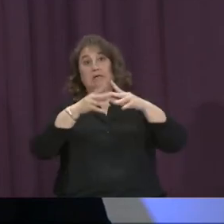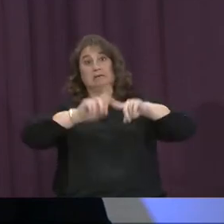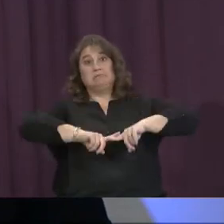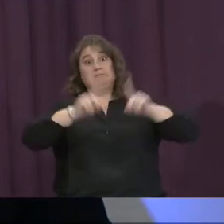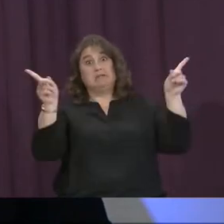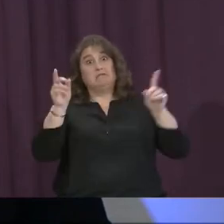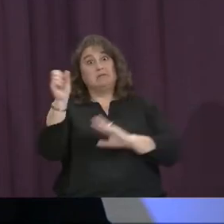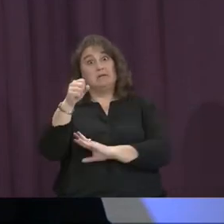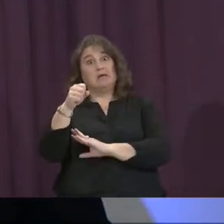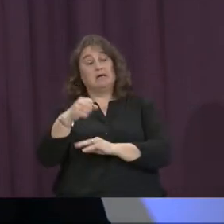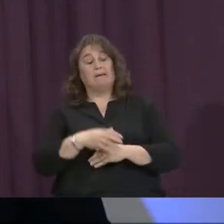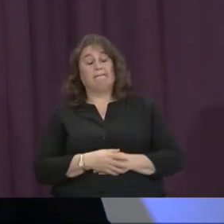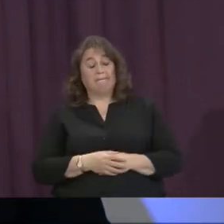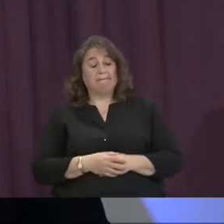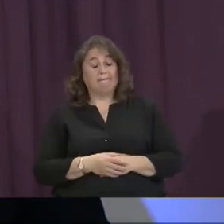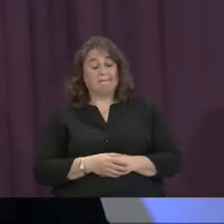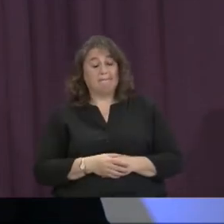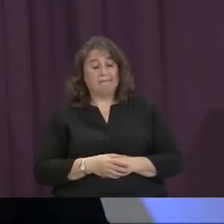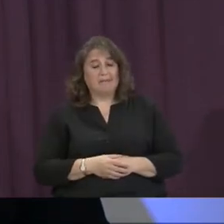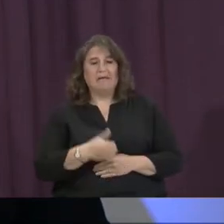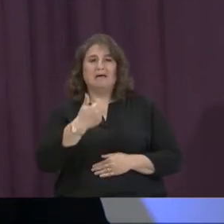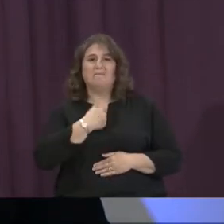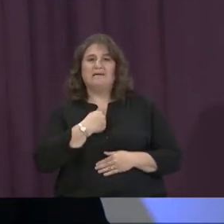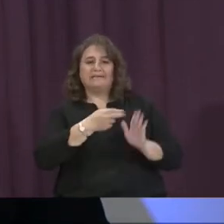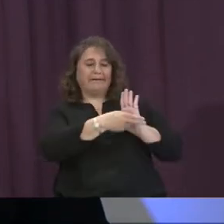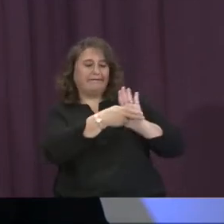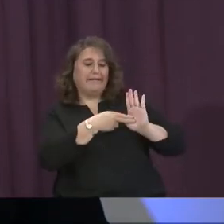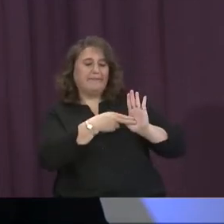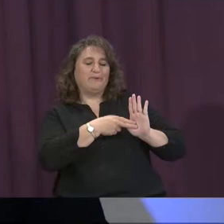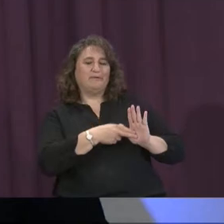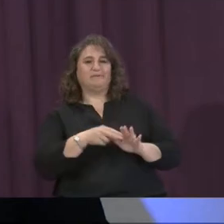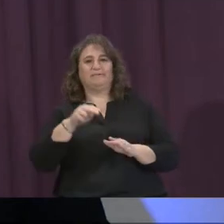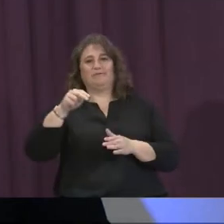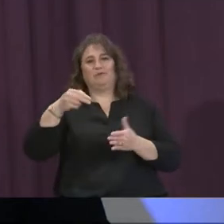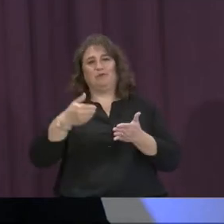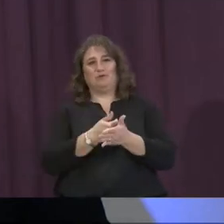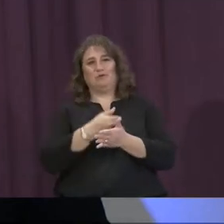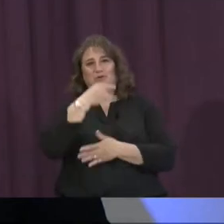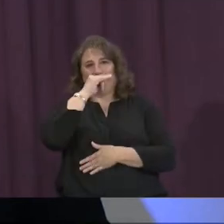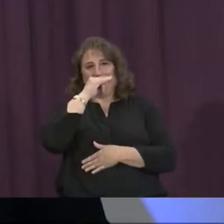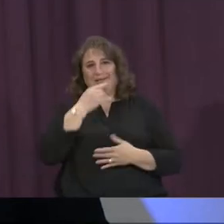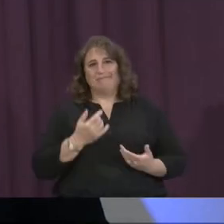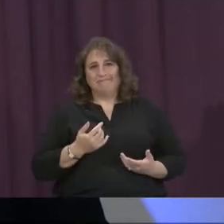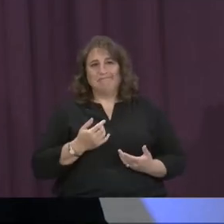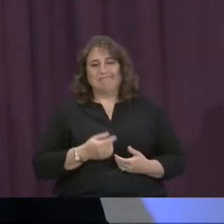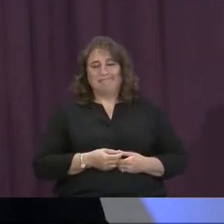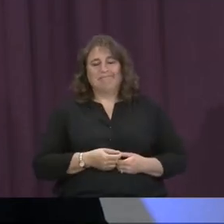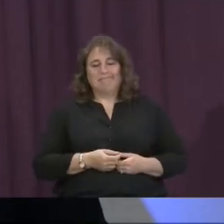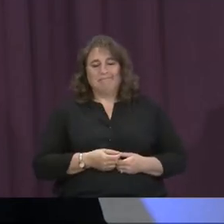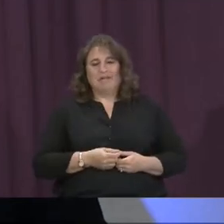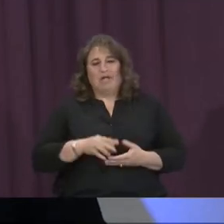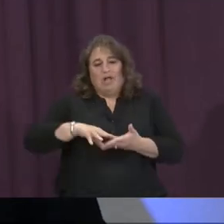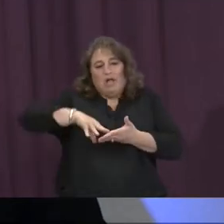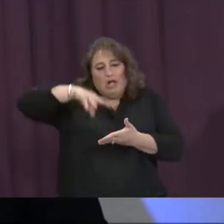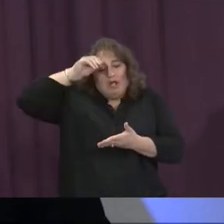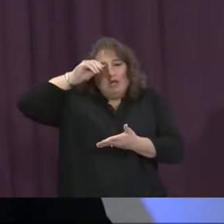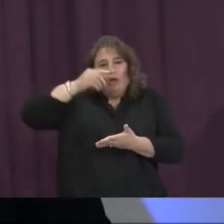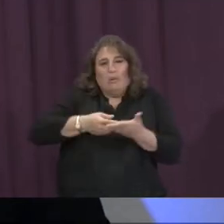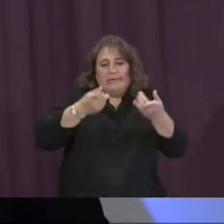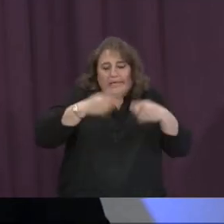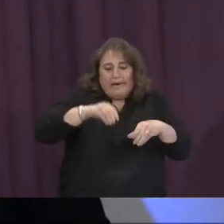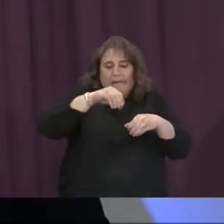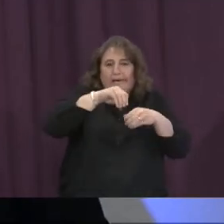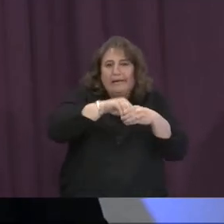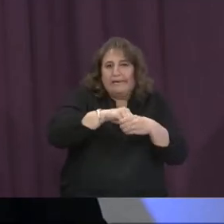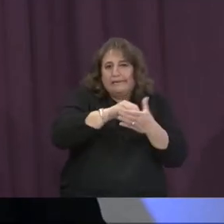um, so I was, I was, uh, the new kid and, um, had to learn kind of what was going on in the classrooms